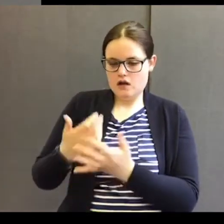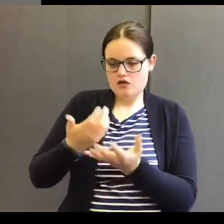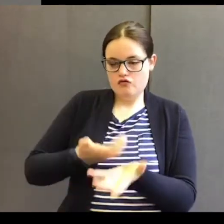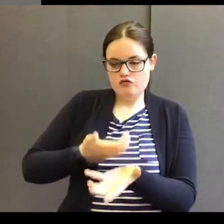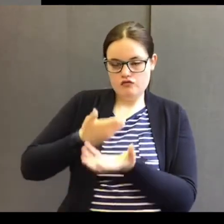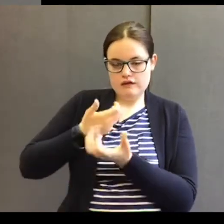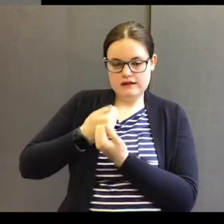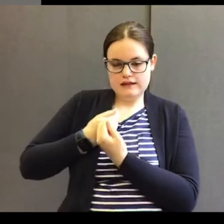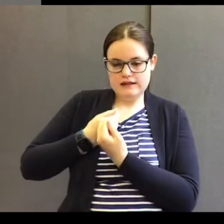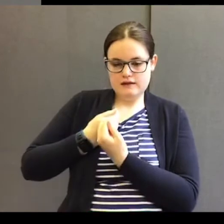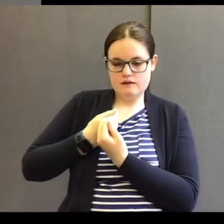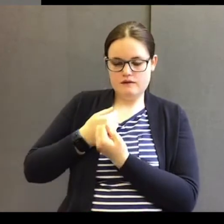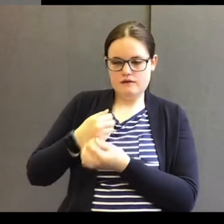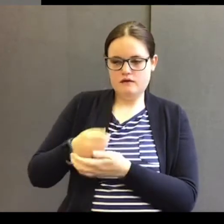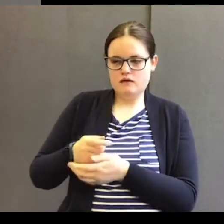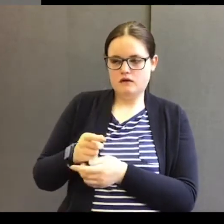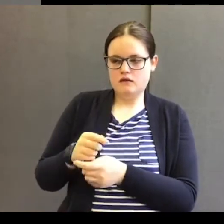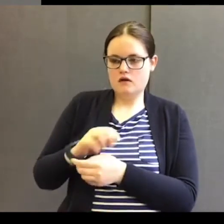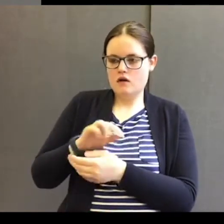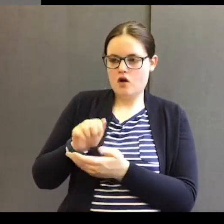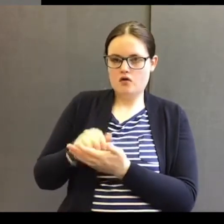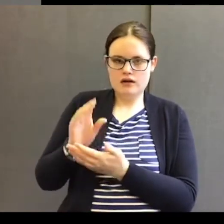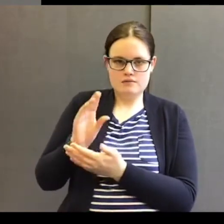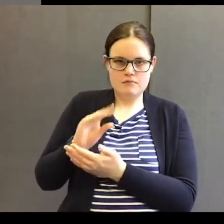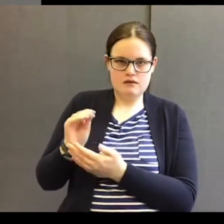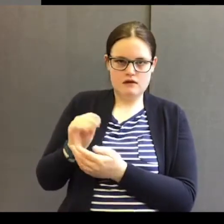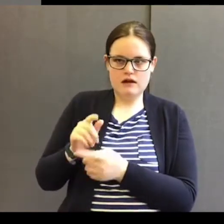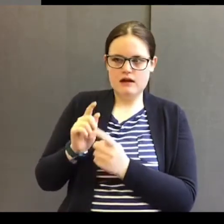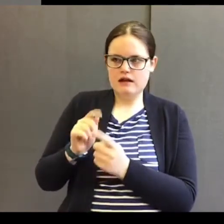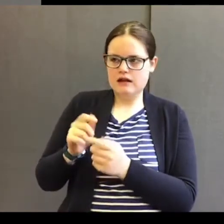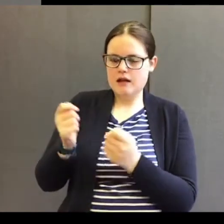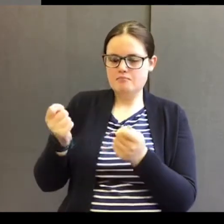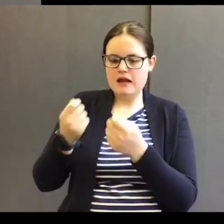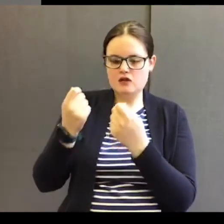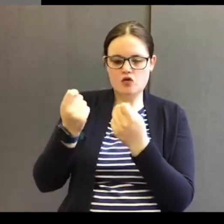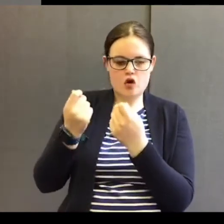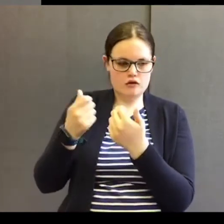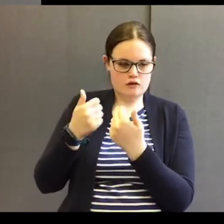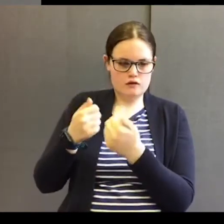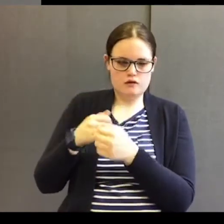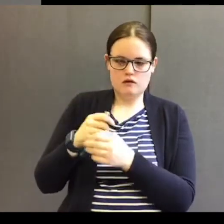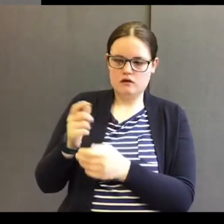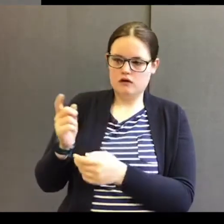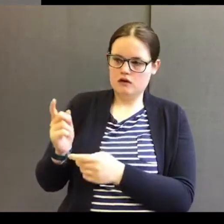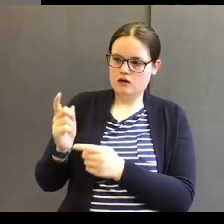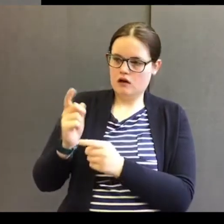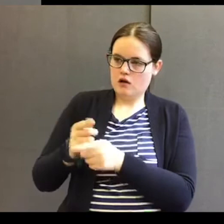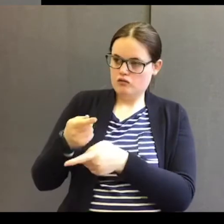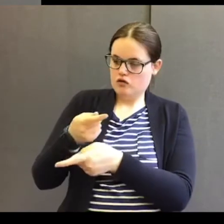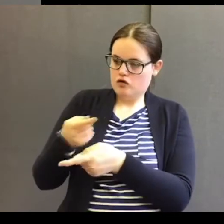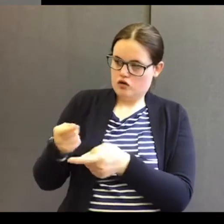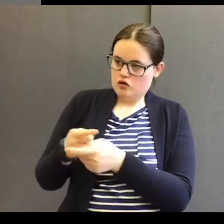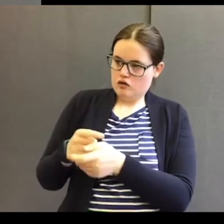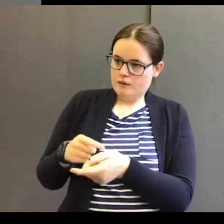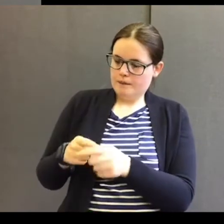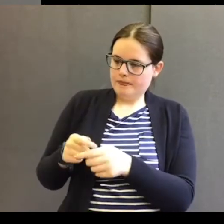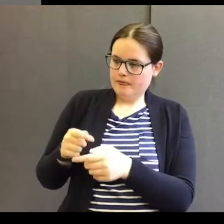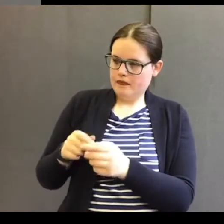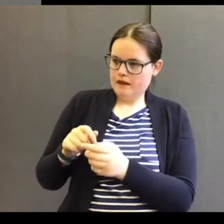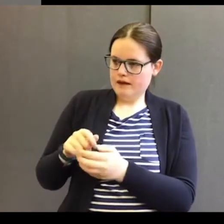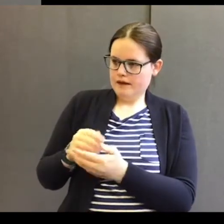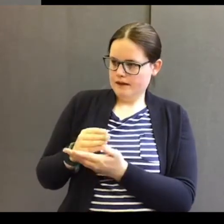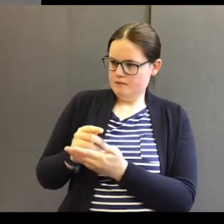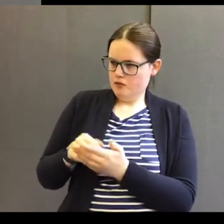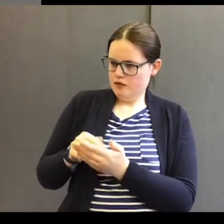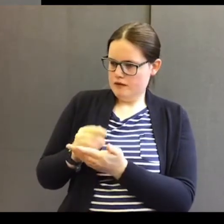after receive that the Holy Ghost, that was Pentecost, is come upon you.